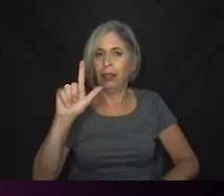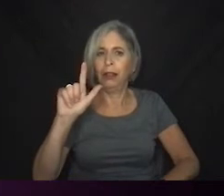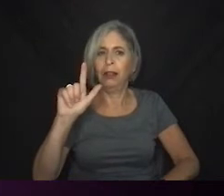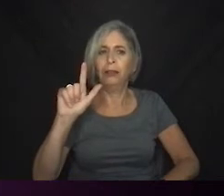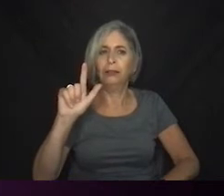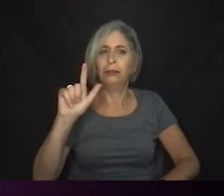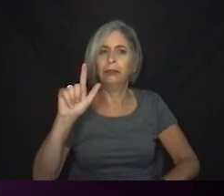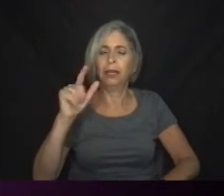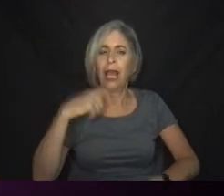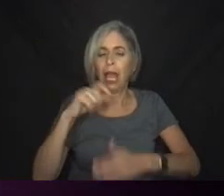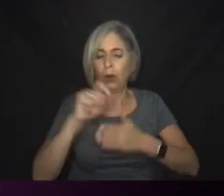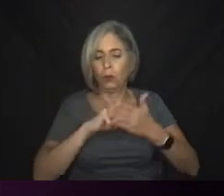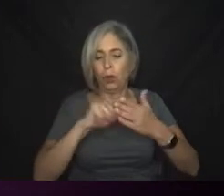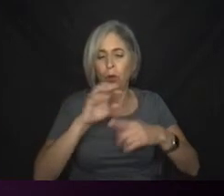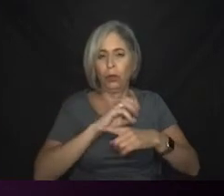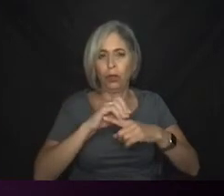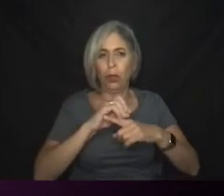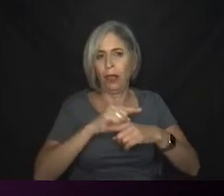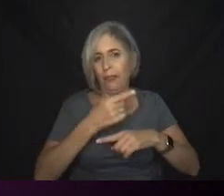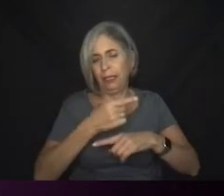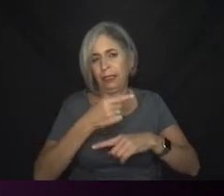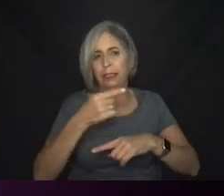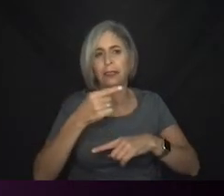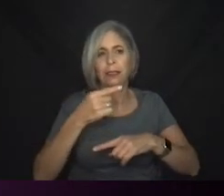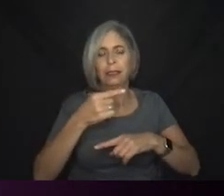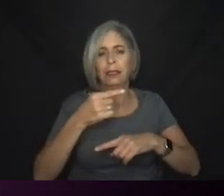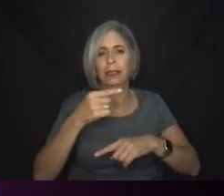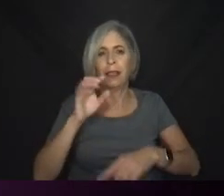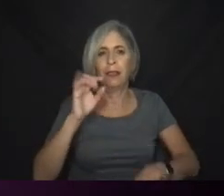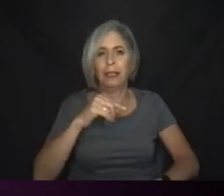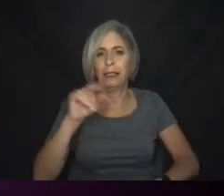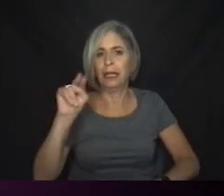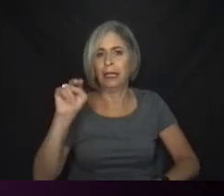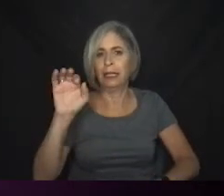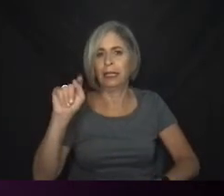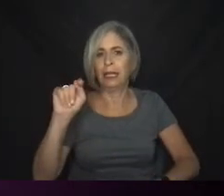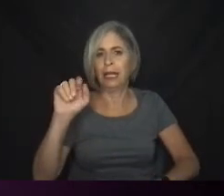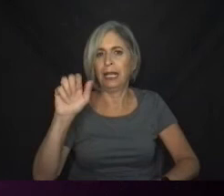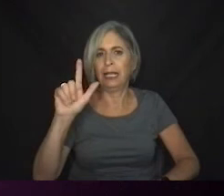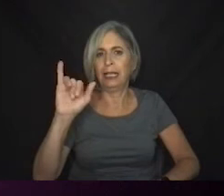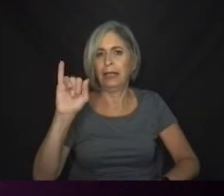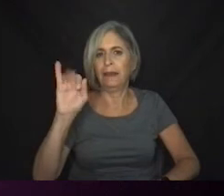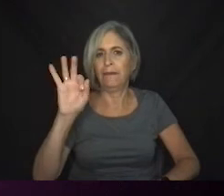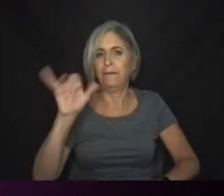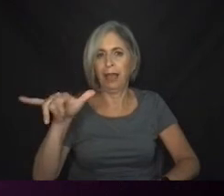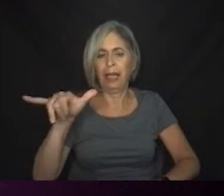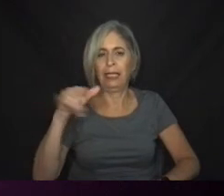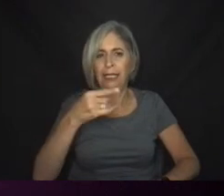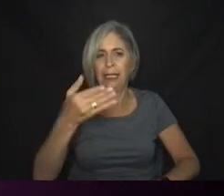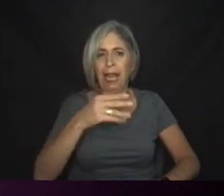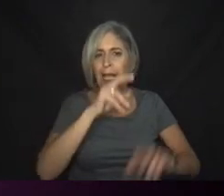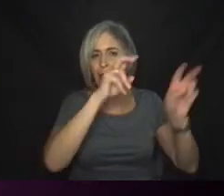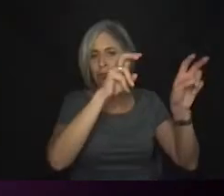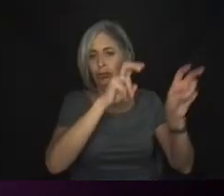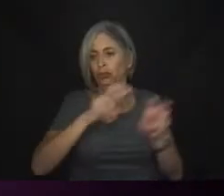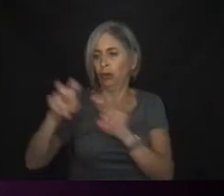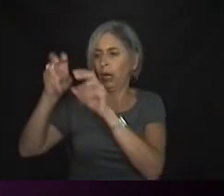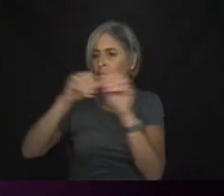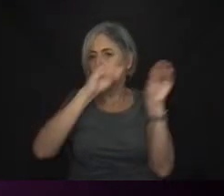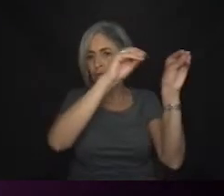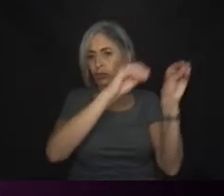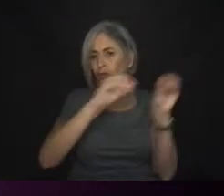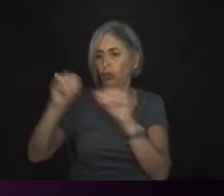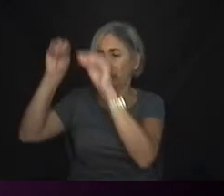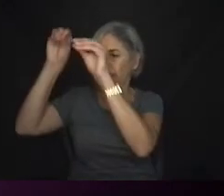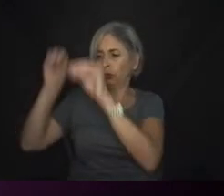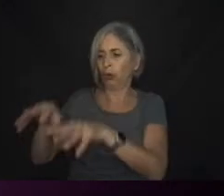that I just wrote, this hack job router. This is Netlify. Here. I drag, I drop, and